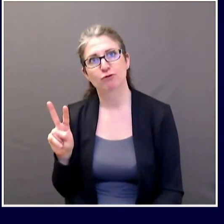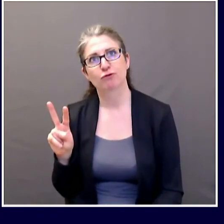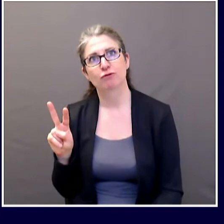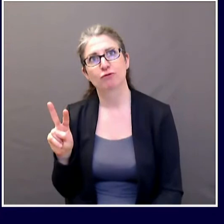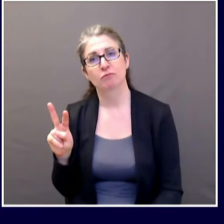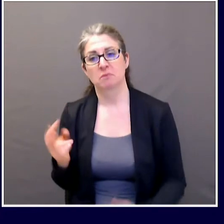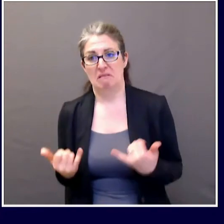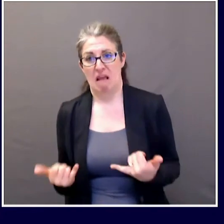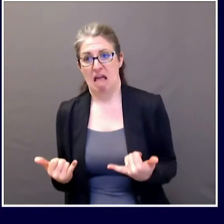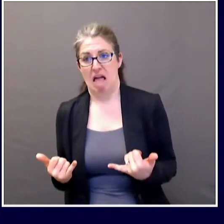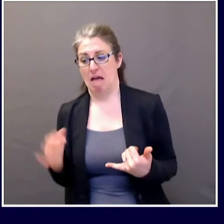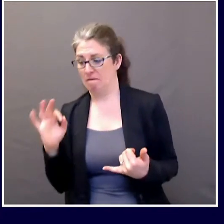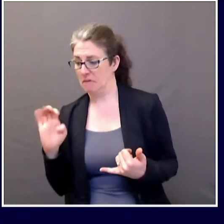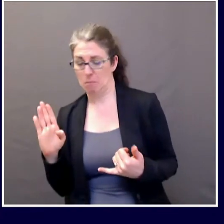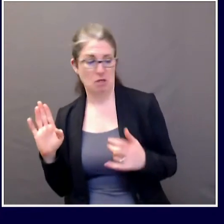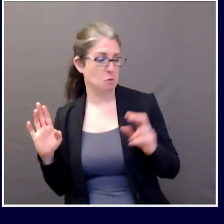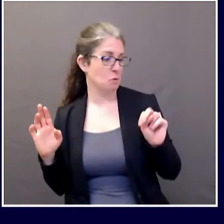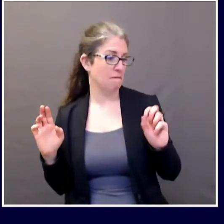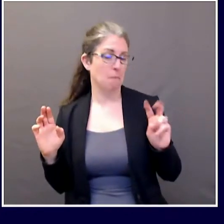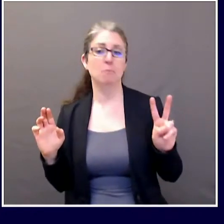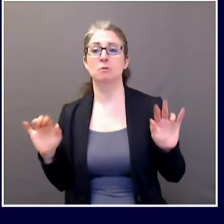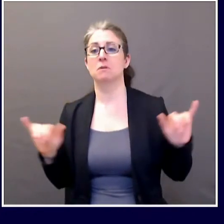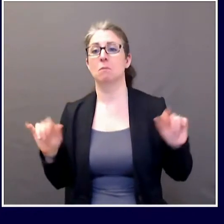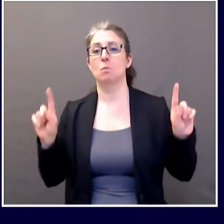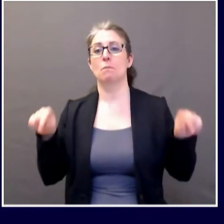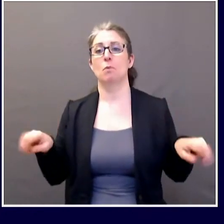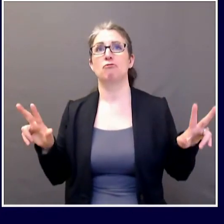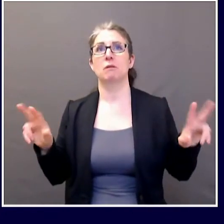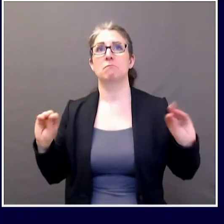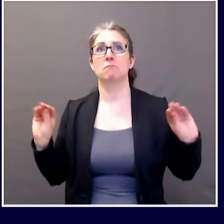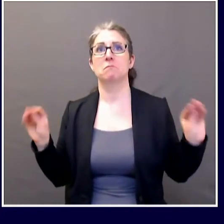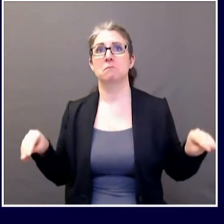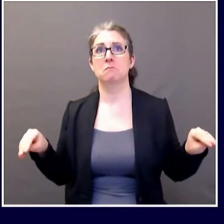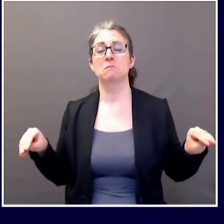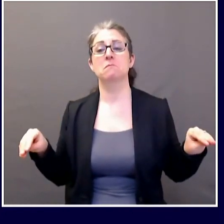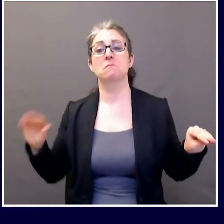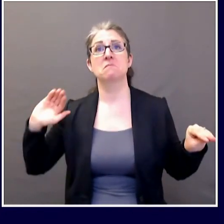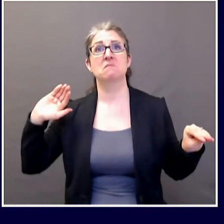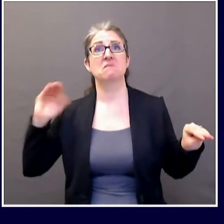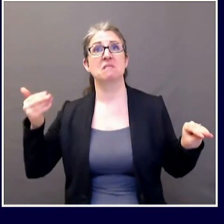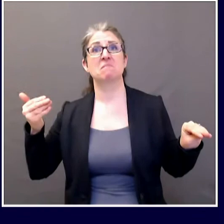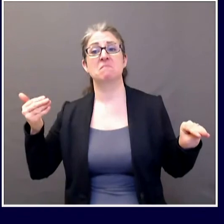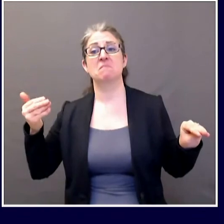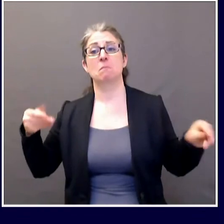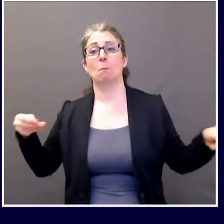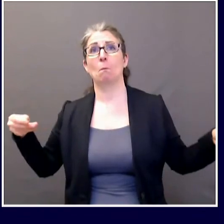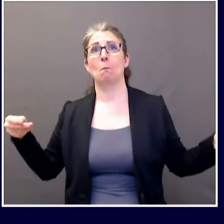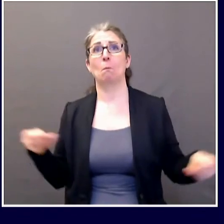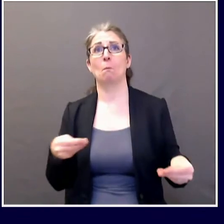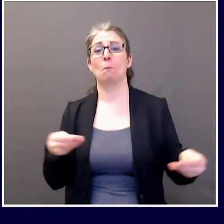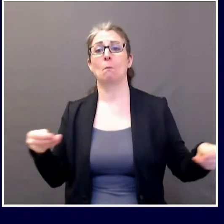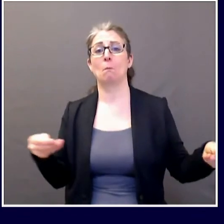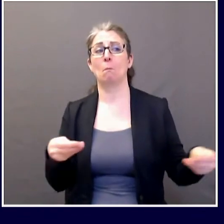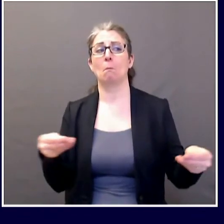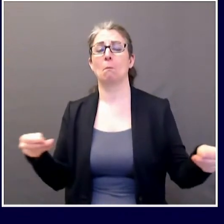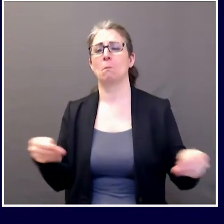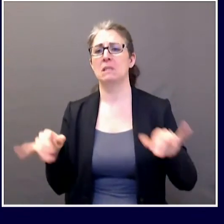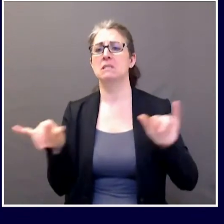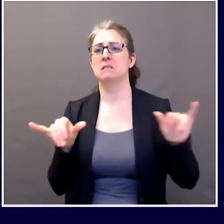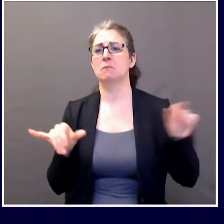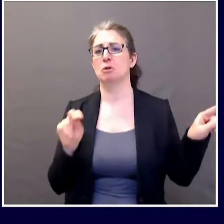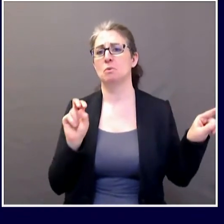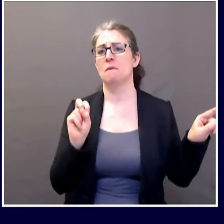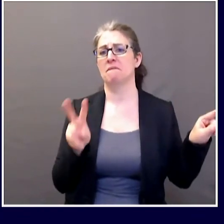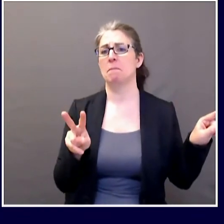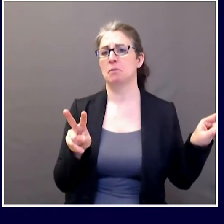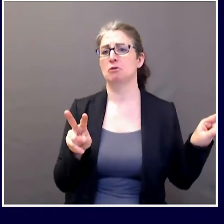approximate transmission that we were seeing back in early November. So then let's take a look at our testing volume back in